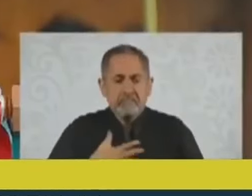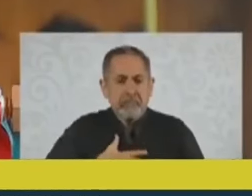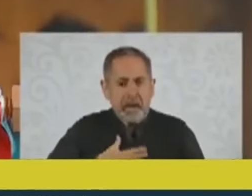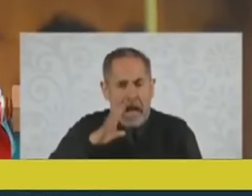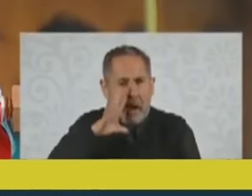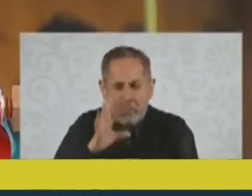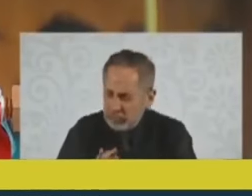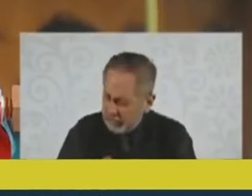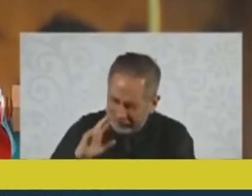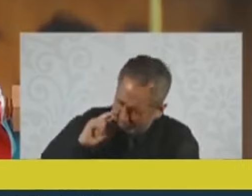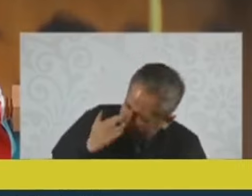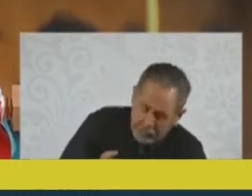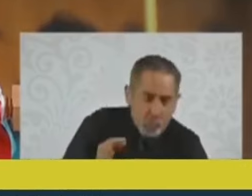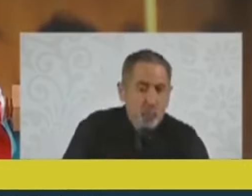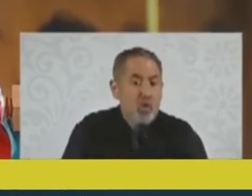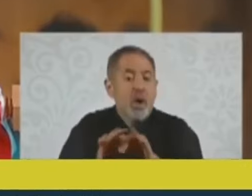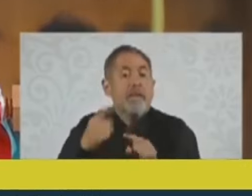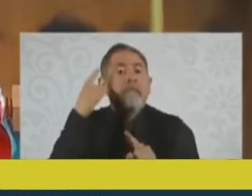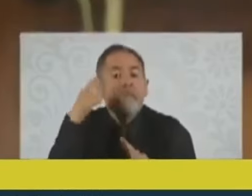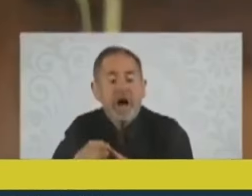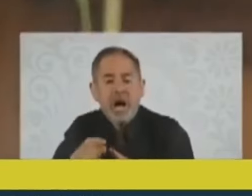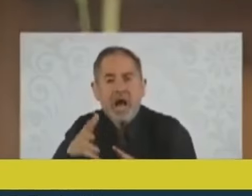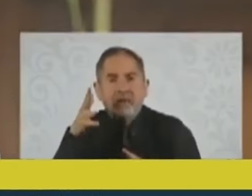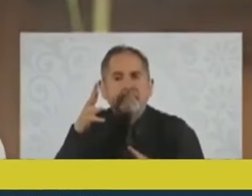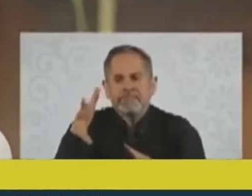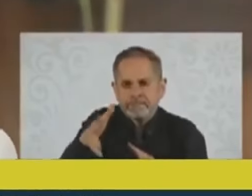my responsibility is to